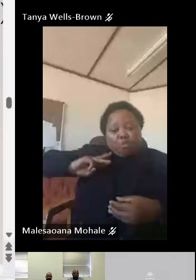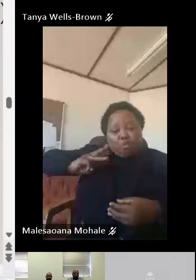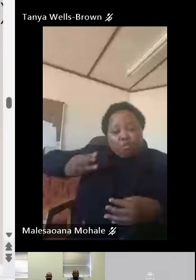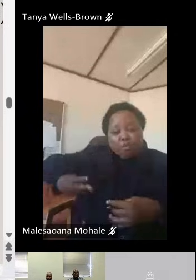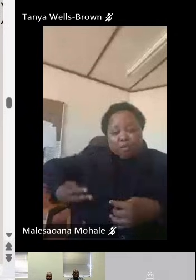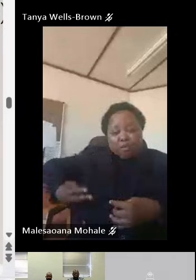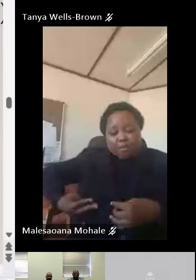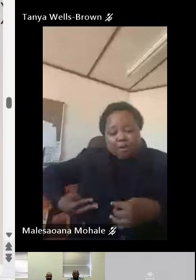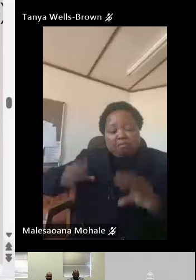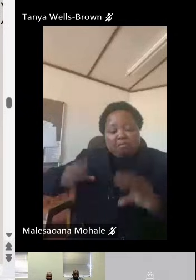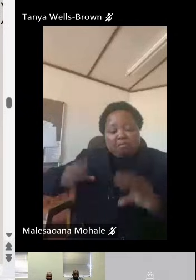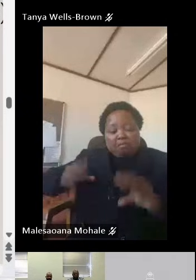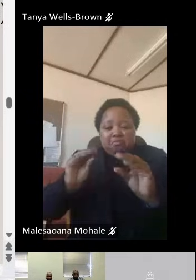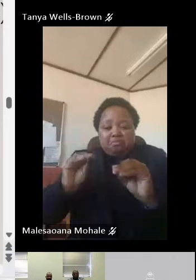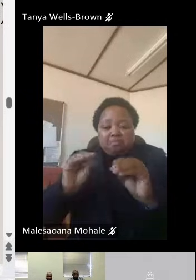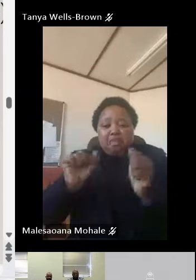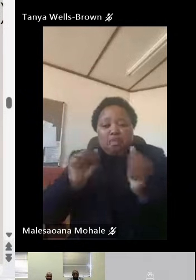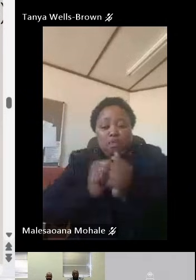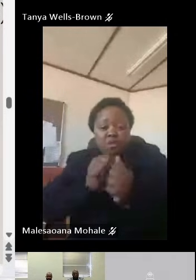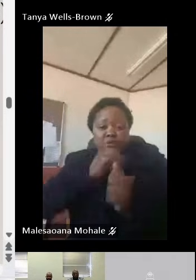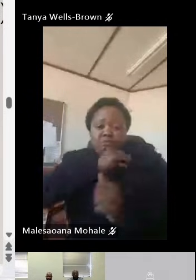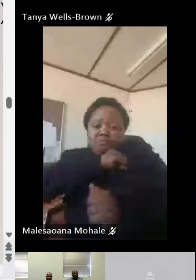with disability